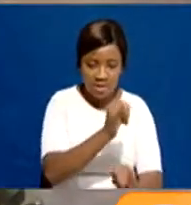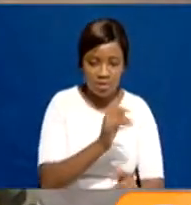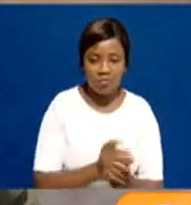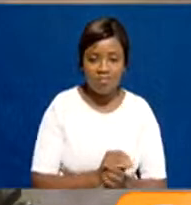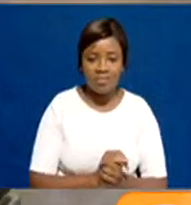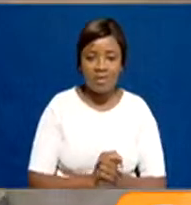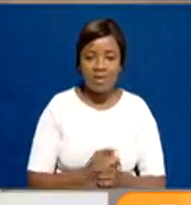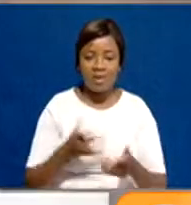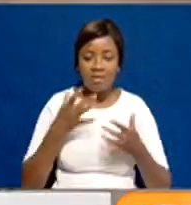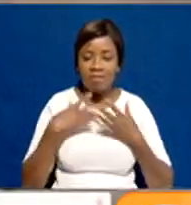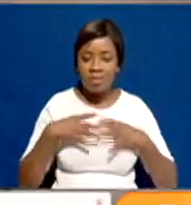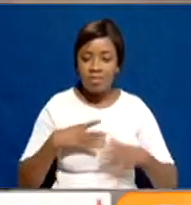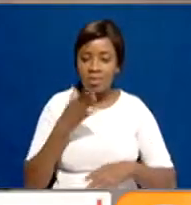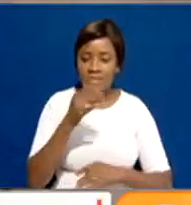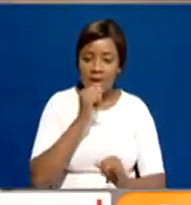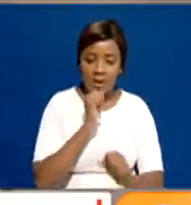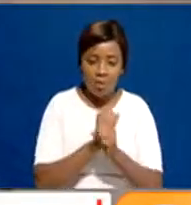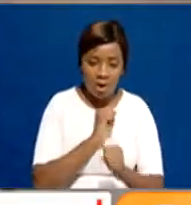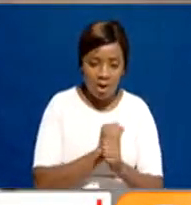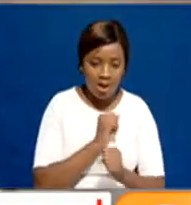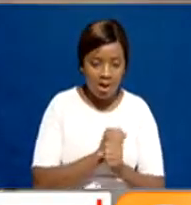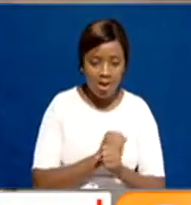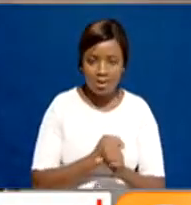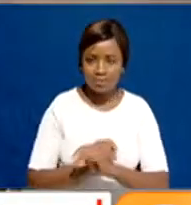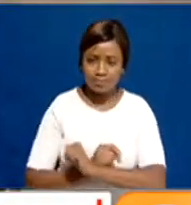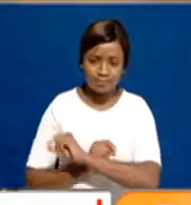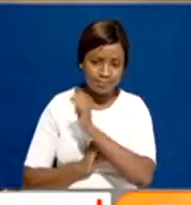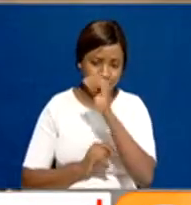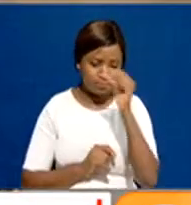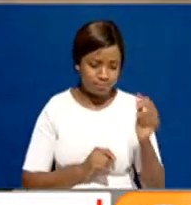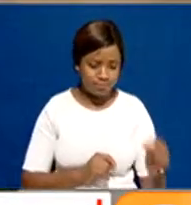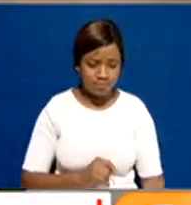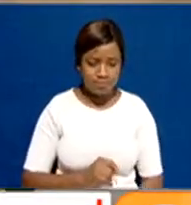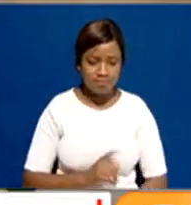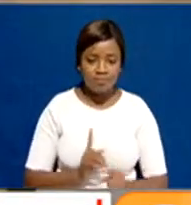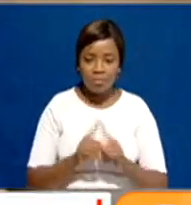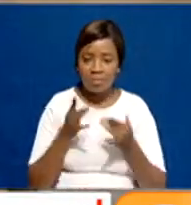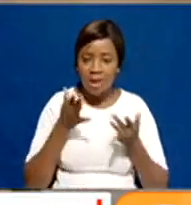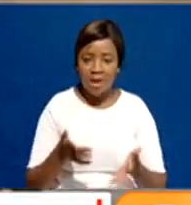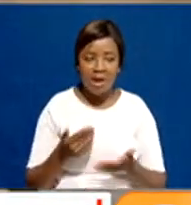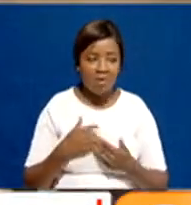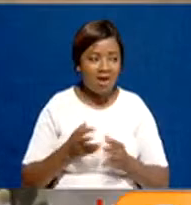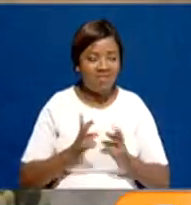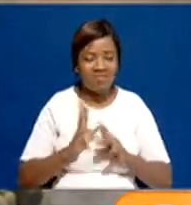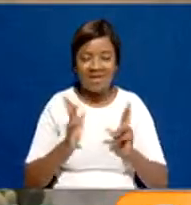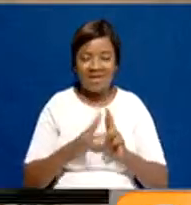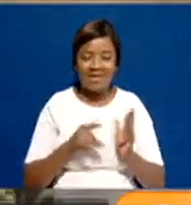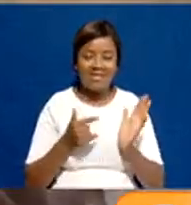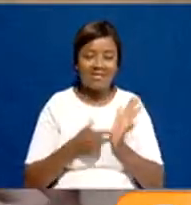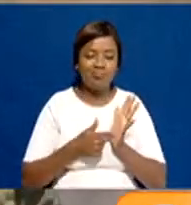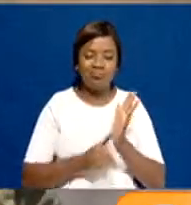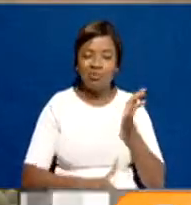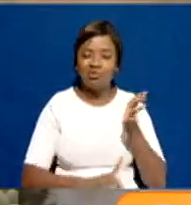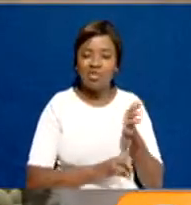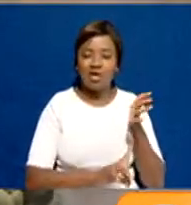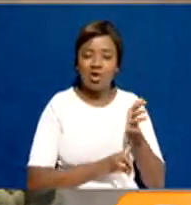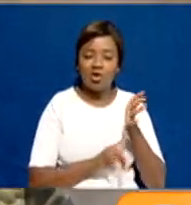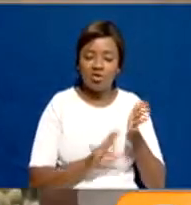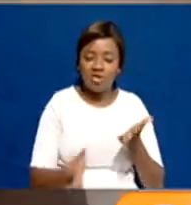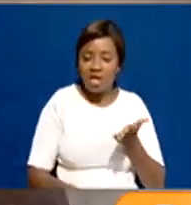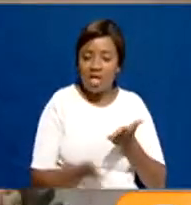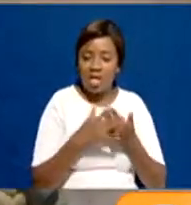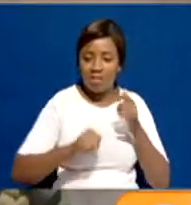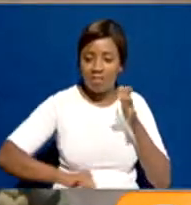ground patrolling the entire day, but now we have technology which can really support us.